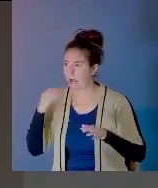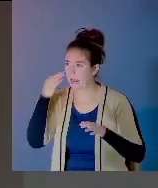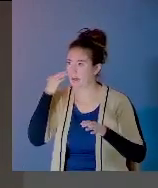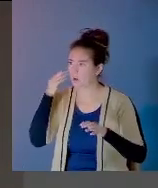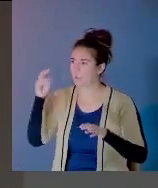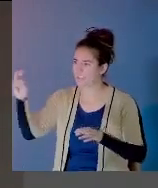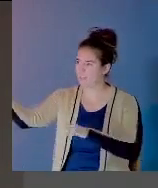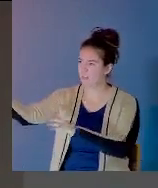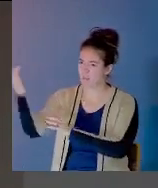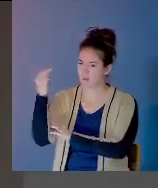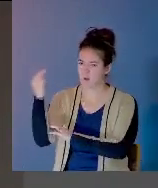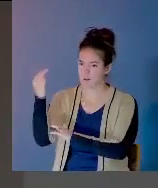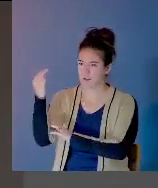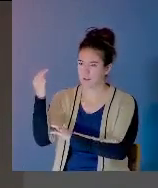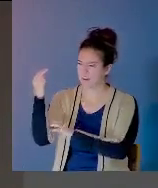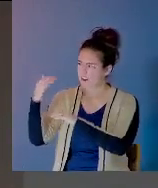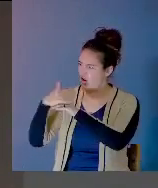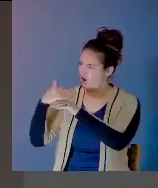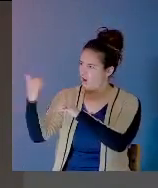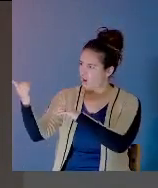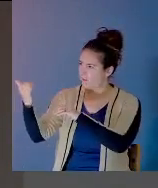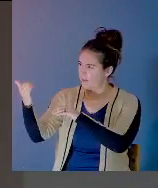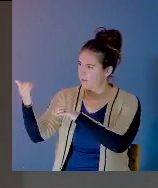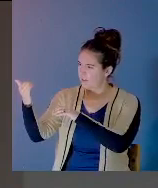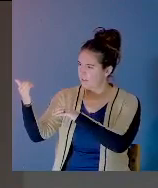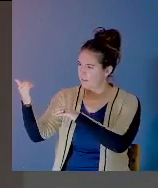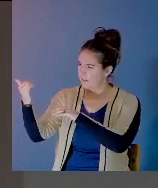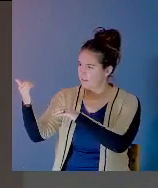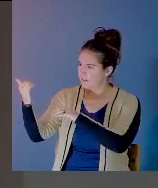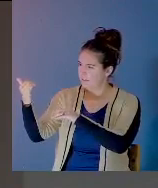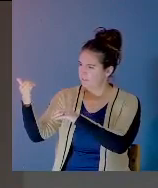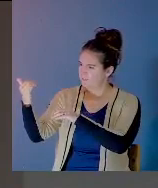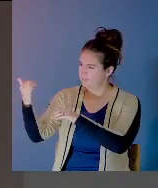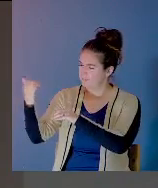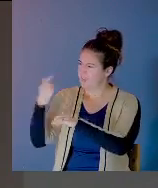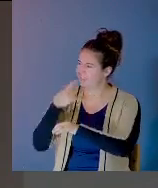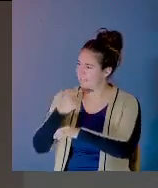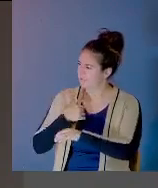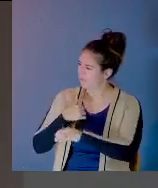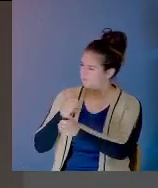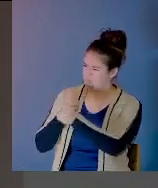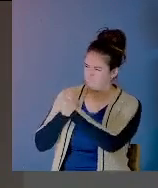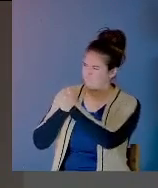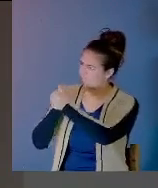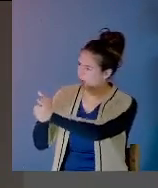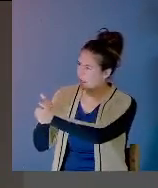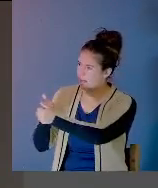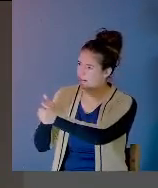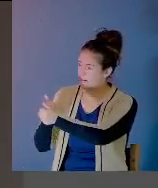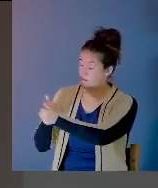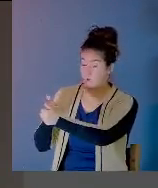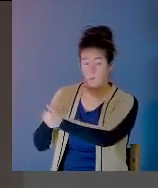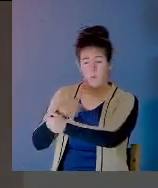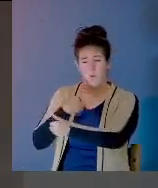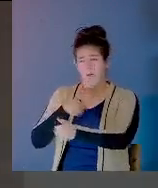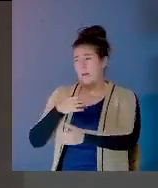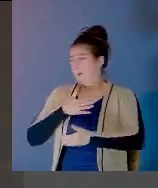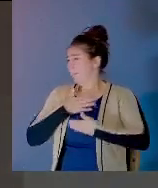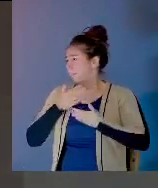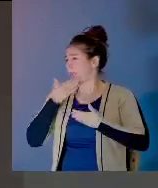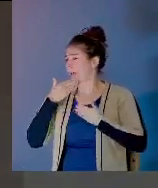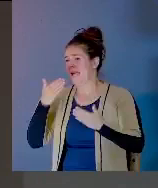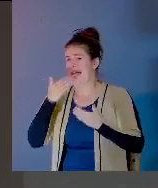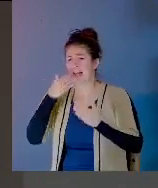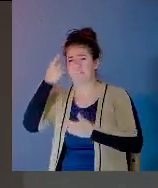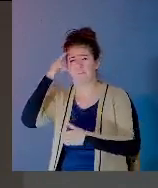me to keep following him and keep coming after him. Mm. So I'm Amen. Thankful for that. Amen. Thank you,